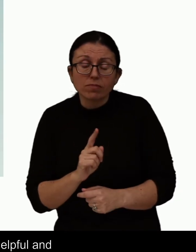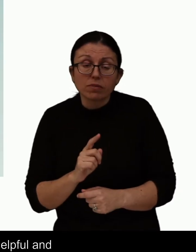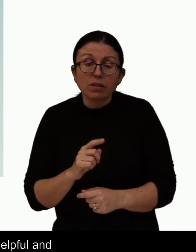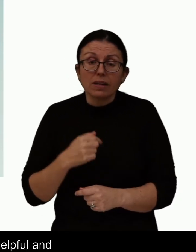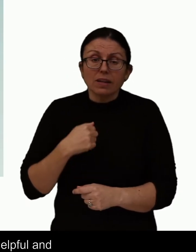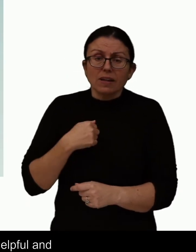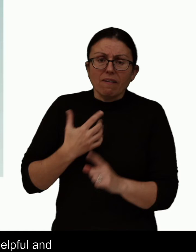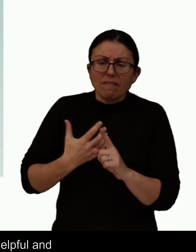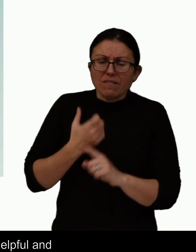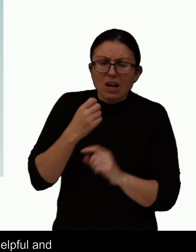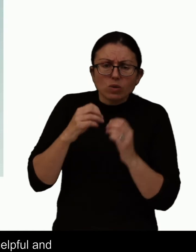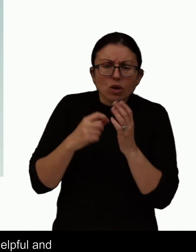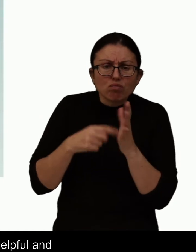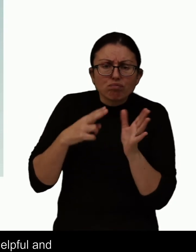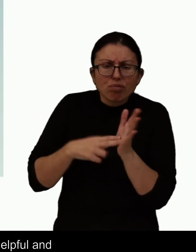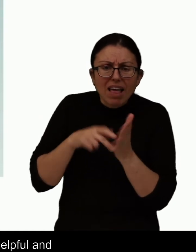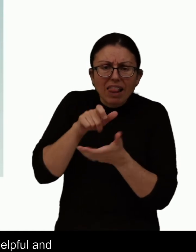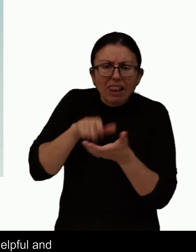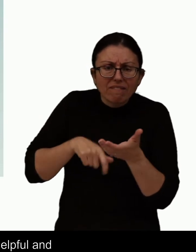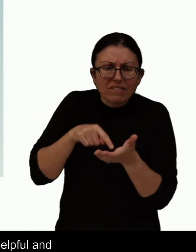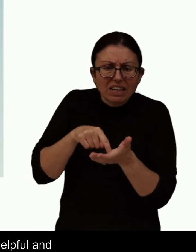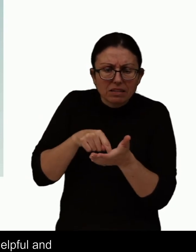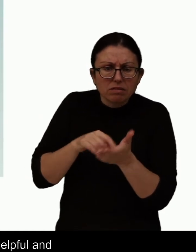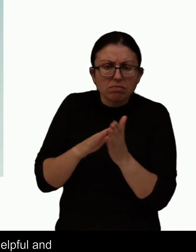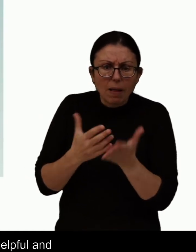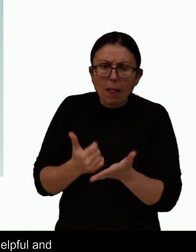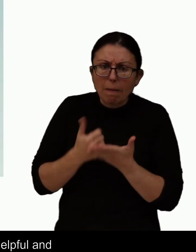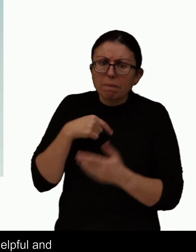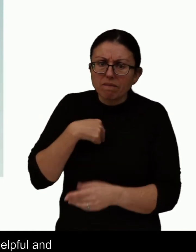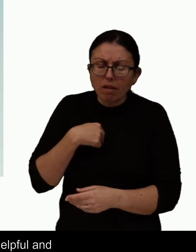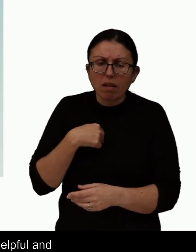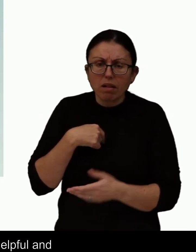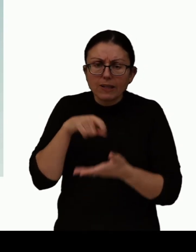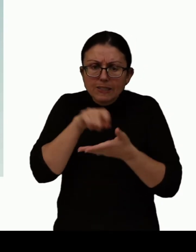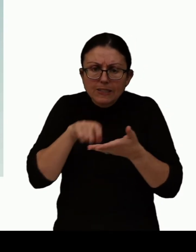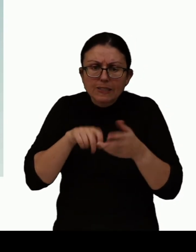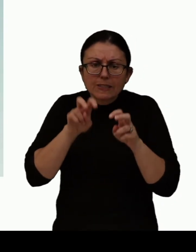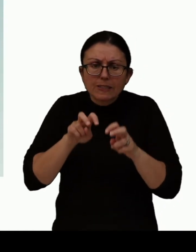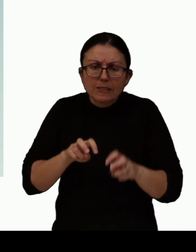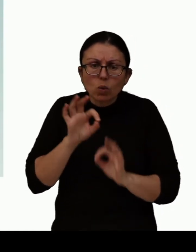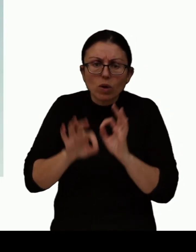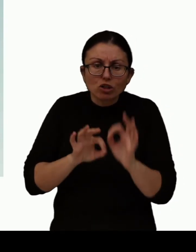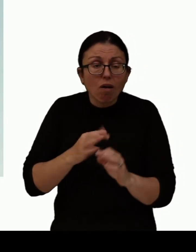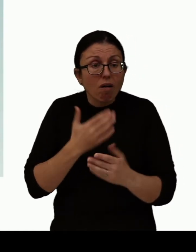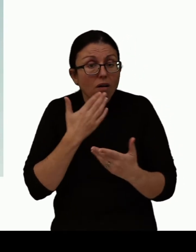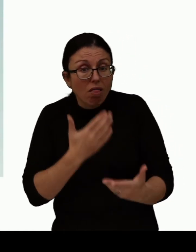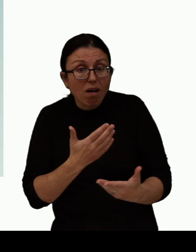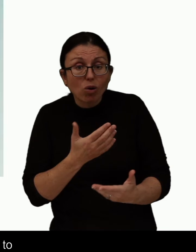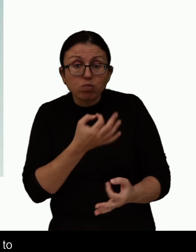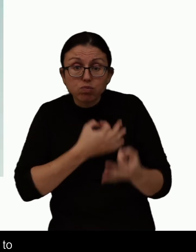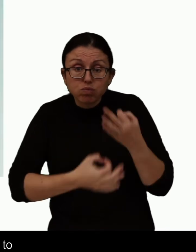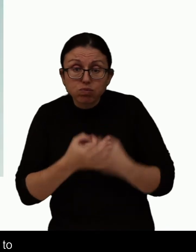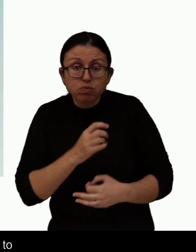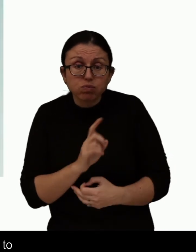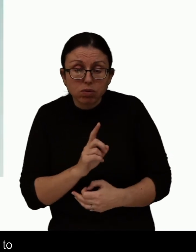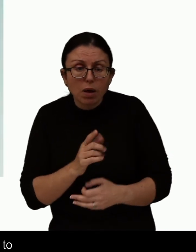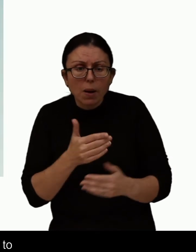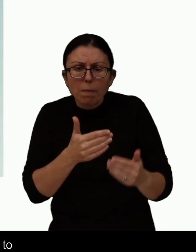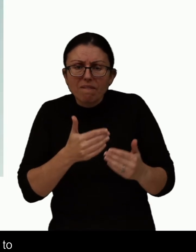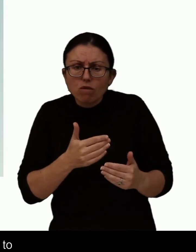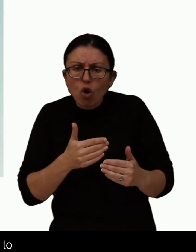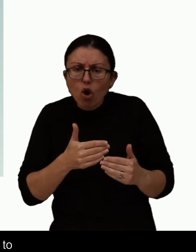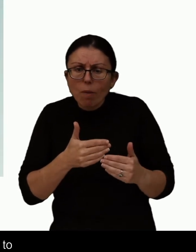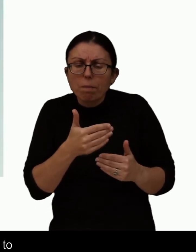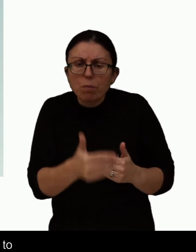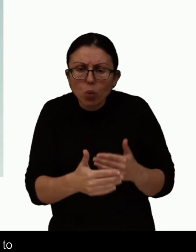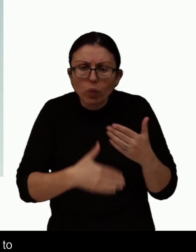found my BRAN leaflet helpful, and I've written down some questions I have. Thanks for bringing some questions. Before we go further,